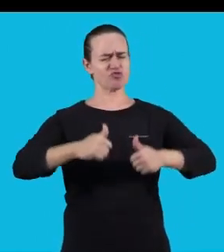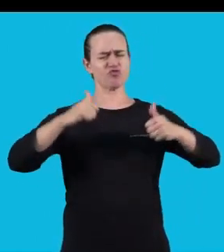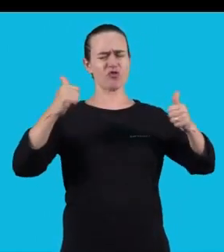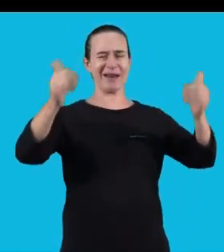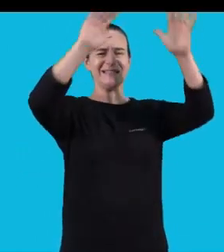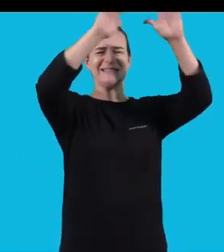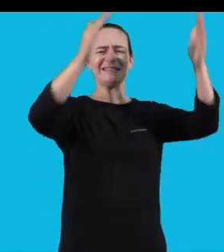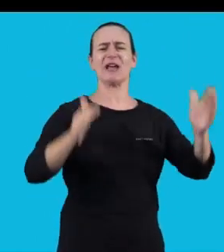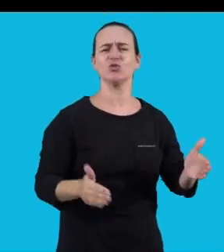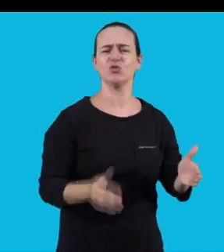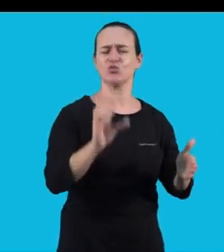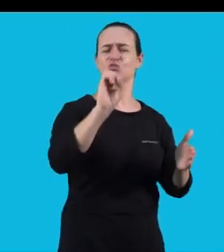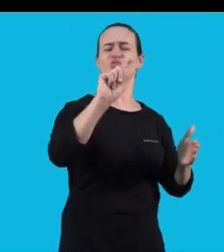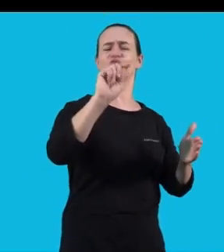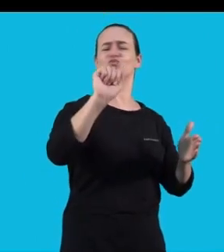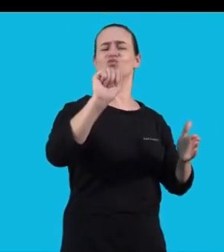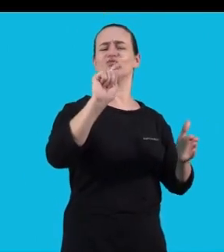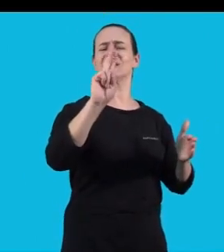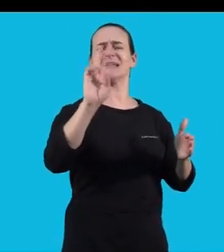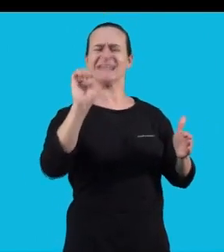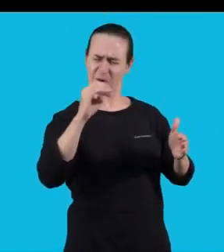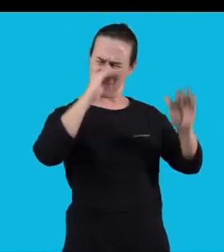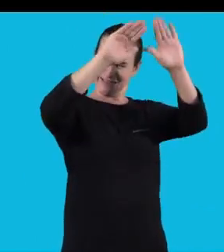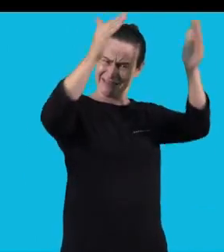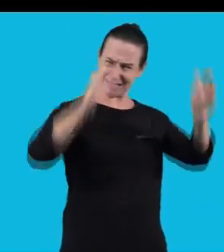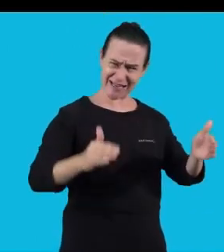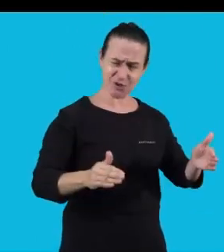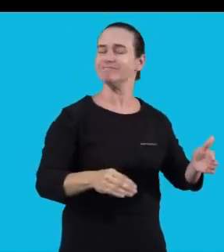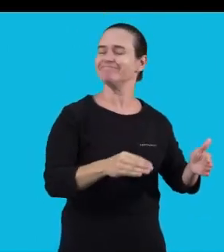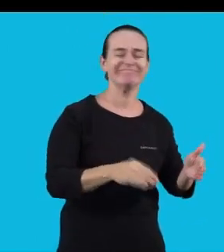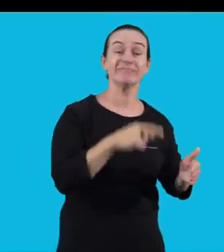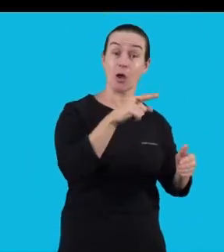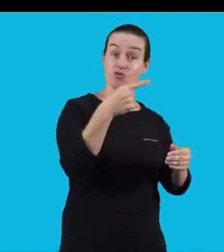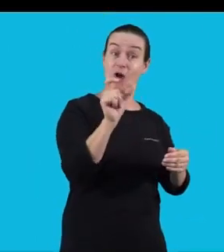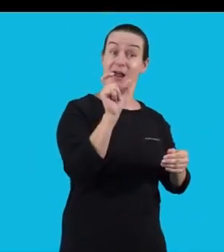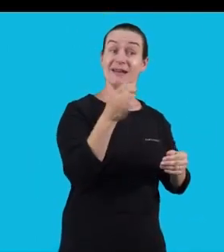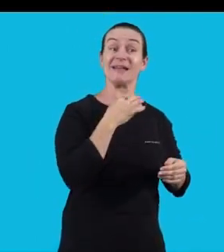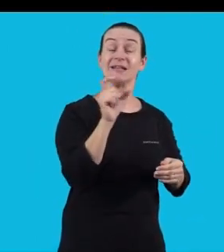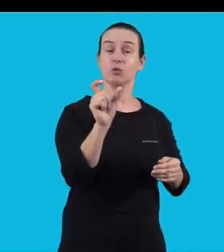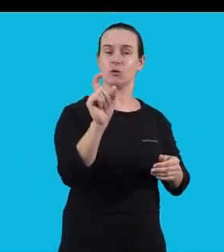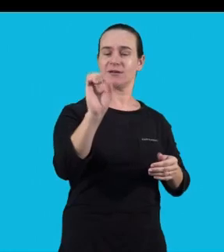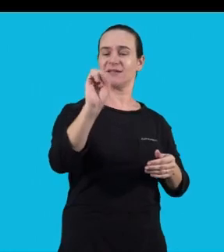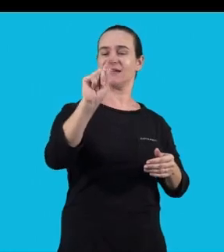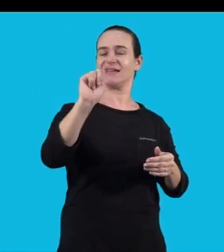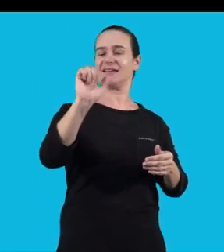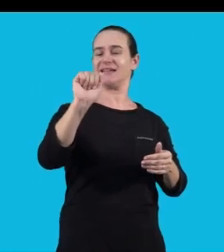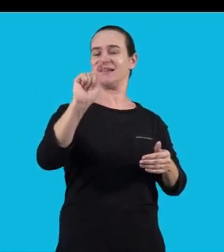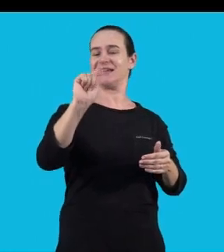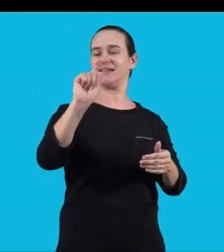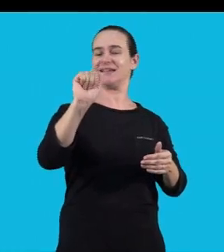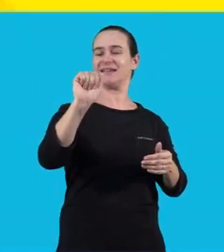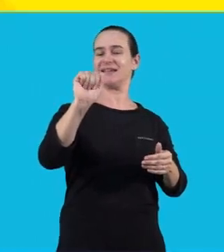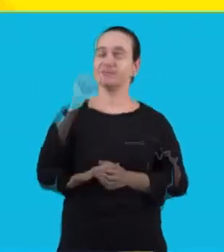community. The correct version of this sentence would be, he is a man of great stature in the